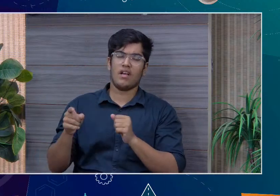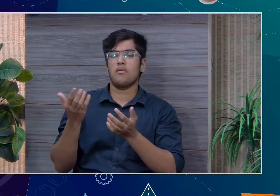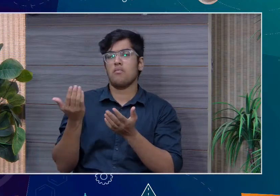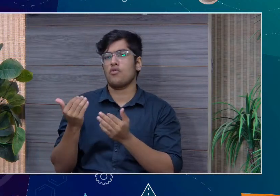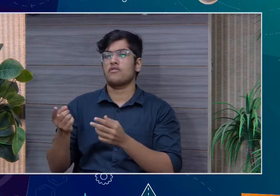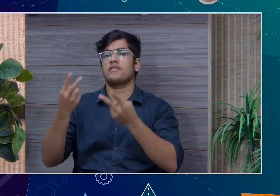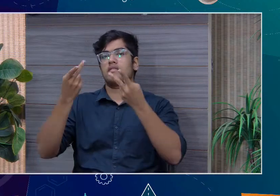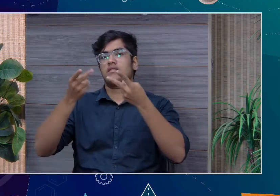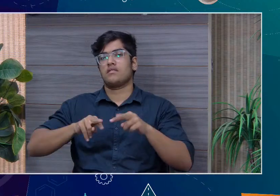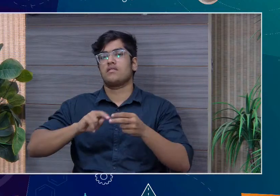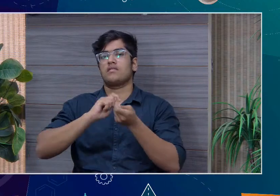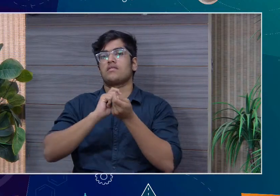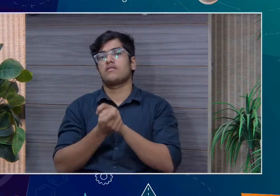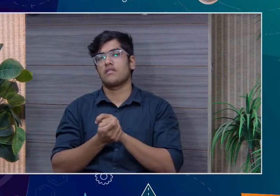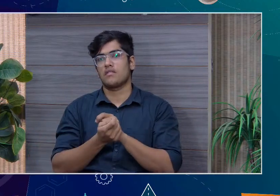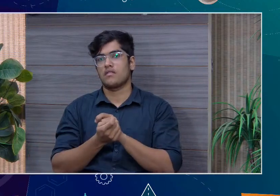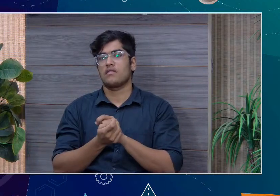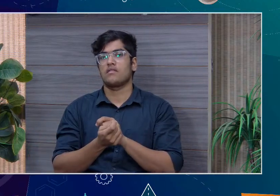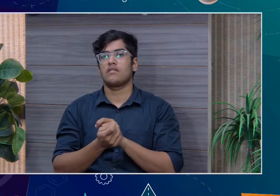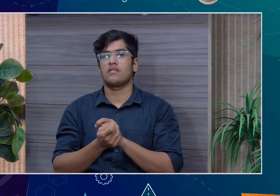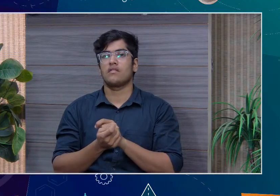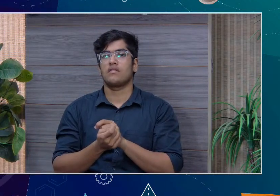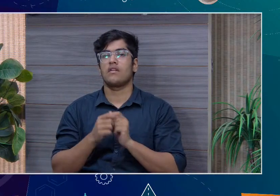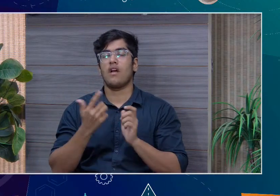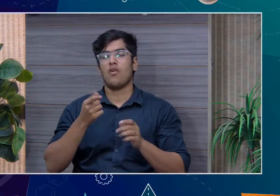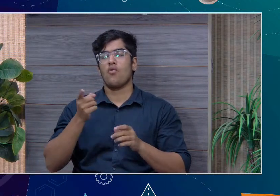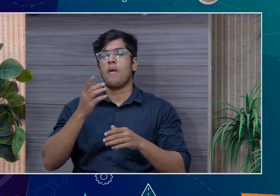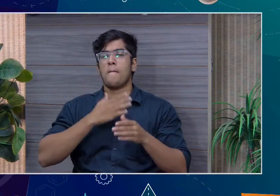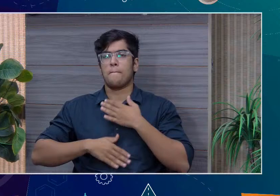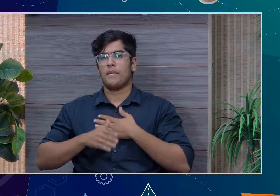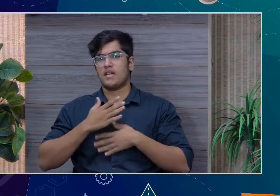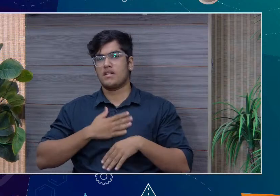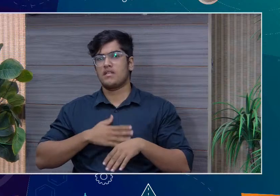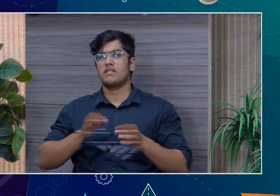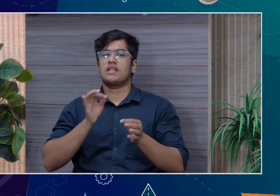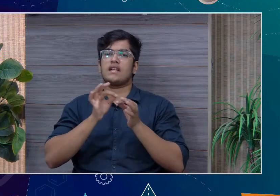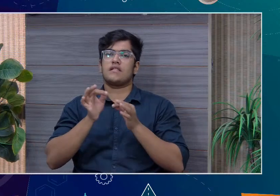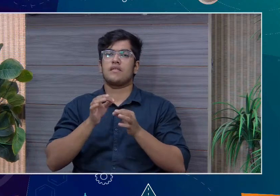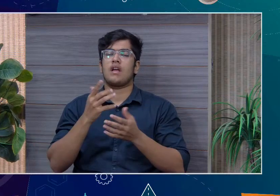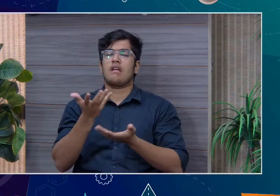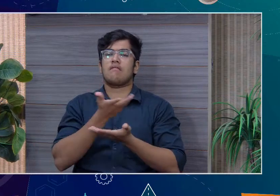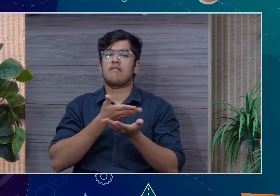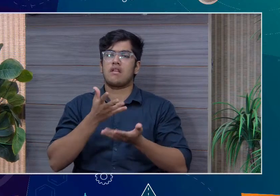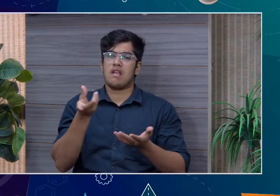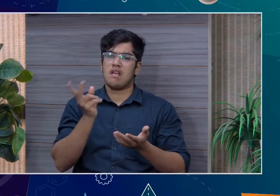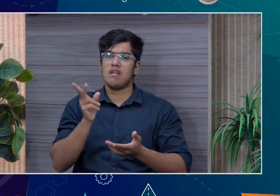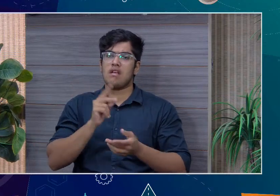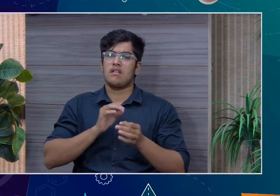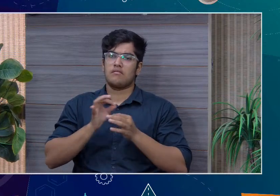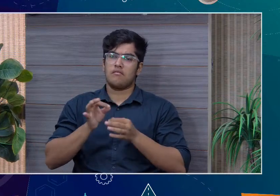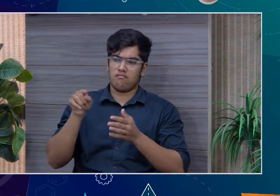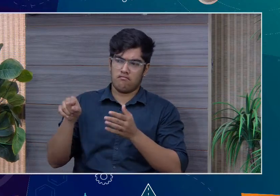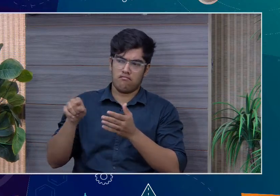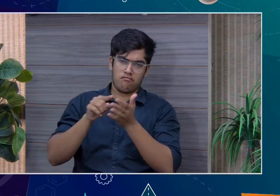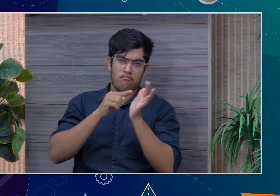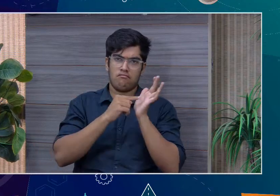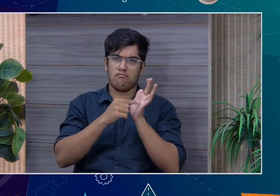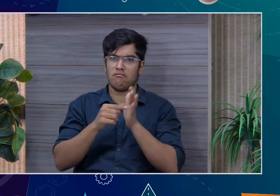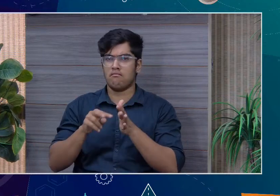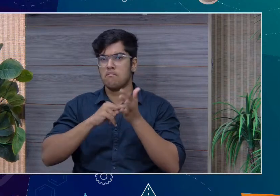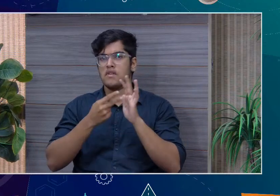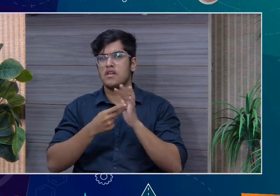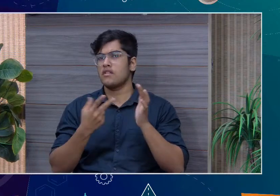those words should be tackled very patiently, and it should be discussed again and again, So the students are not